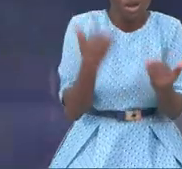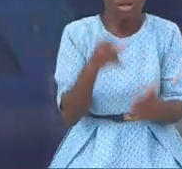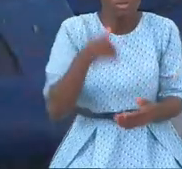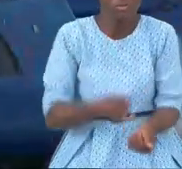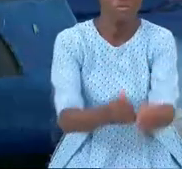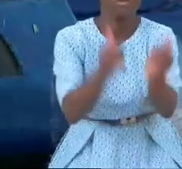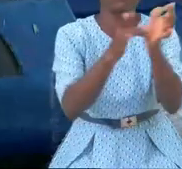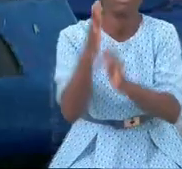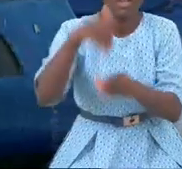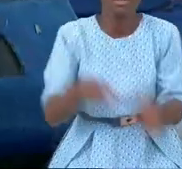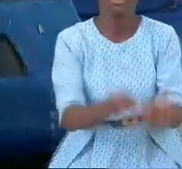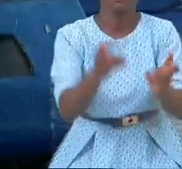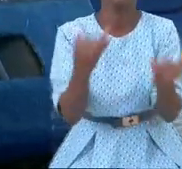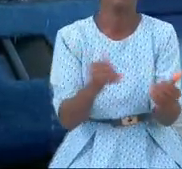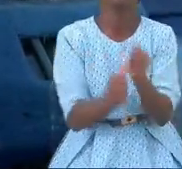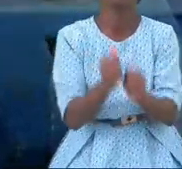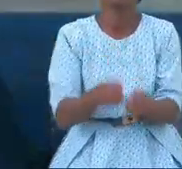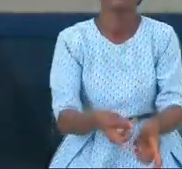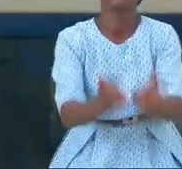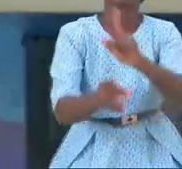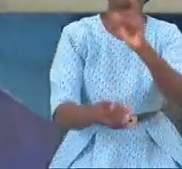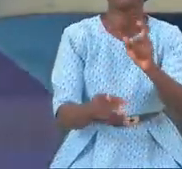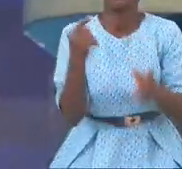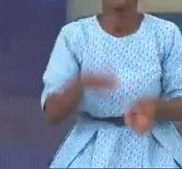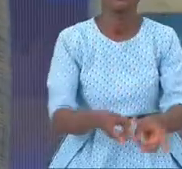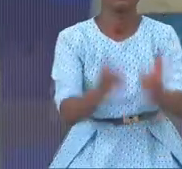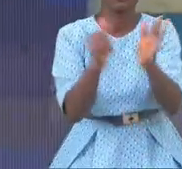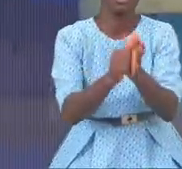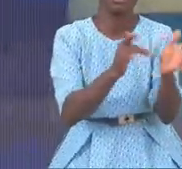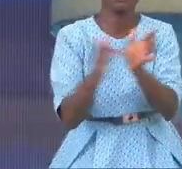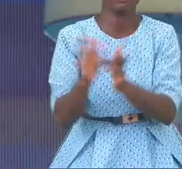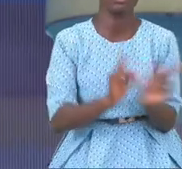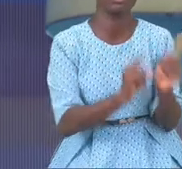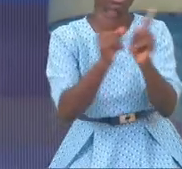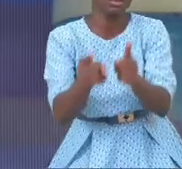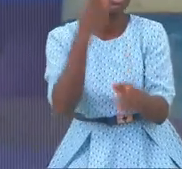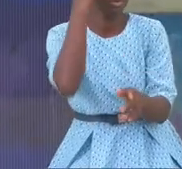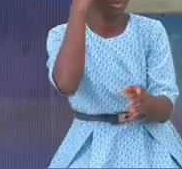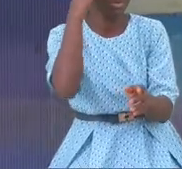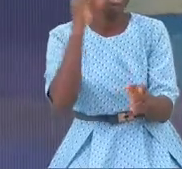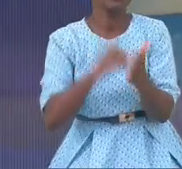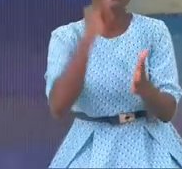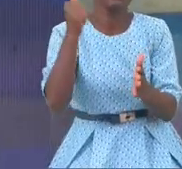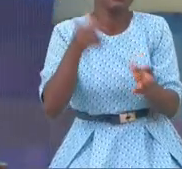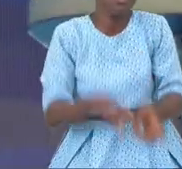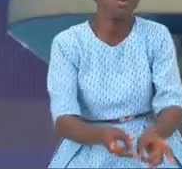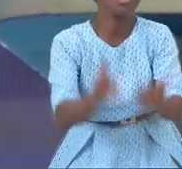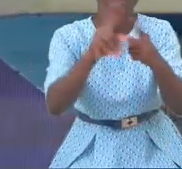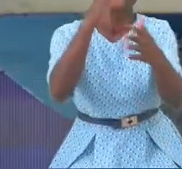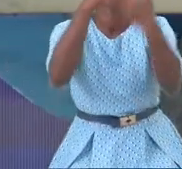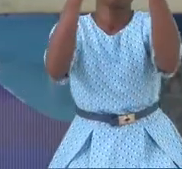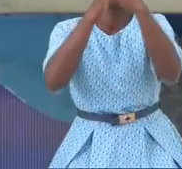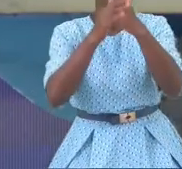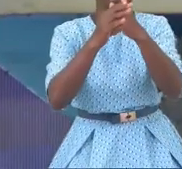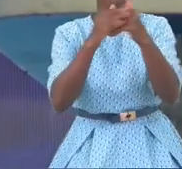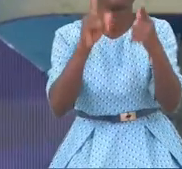way to heaven. You see, to Jerusalem, yes, don't you understand? There's earthly